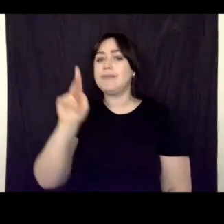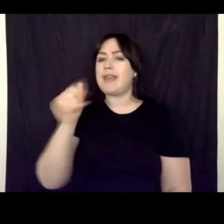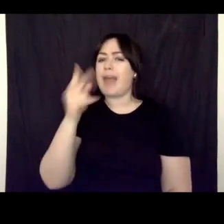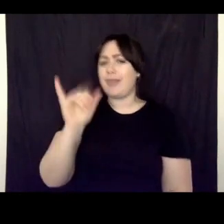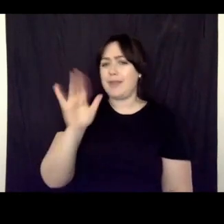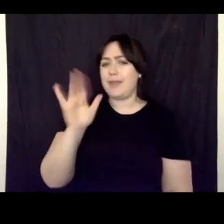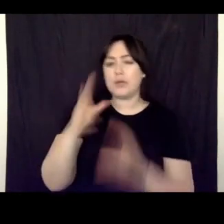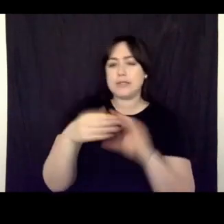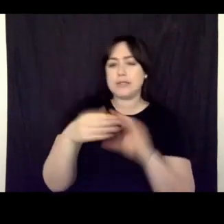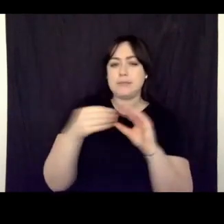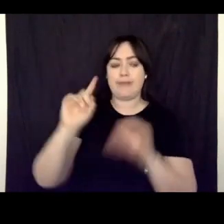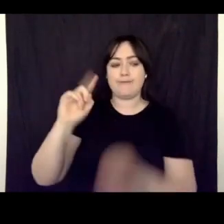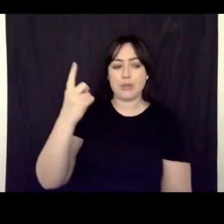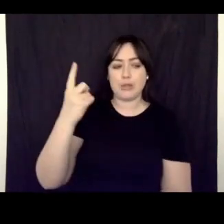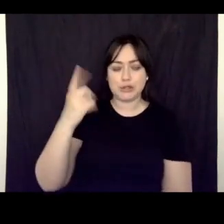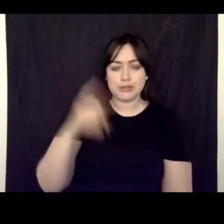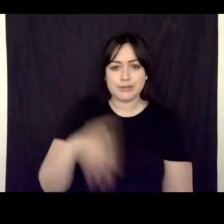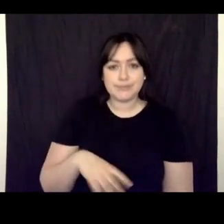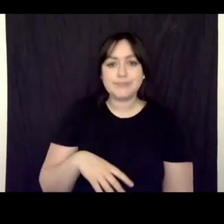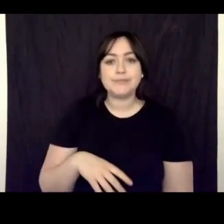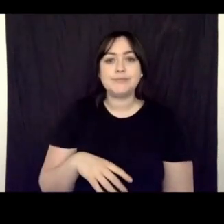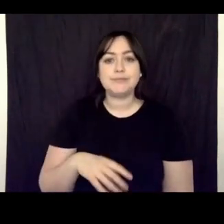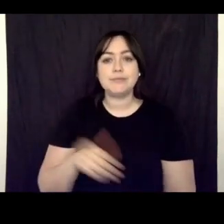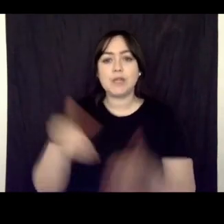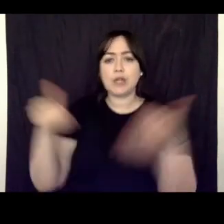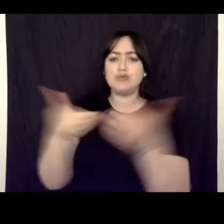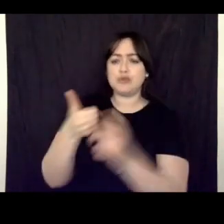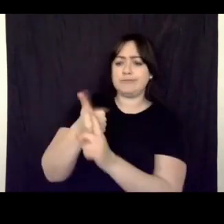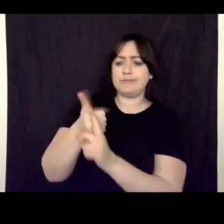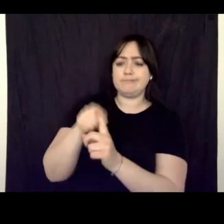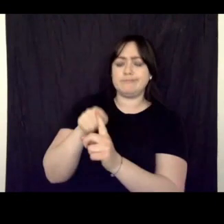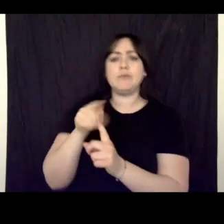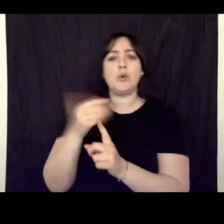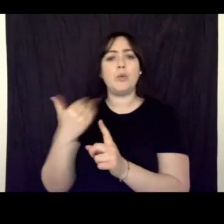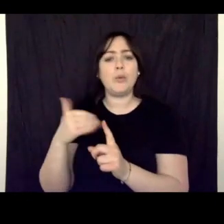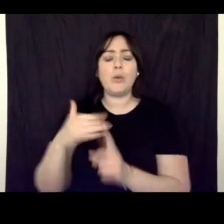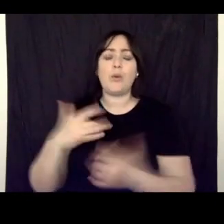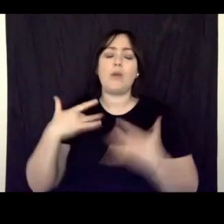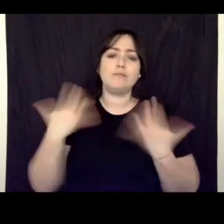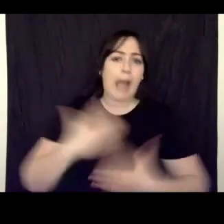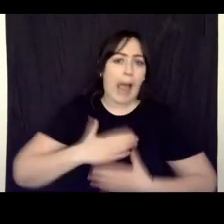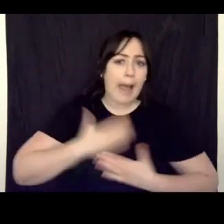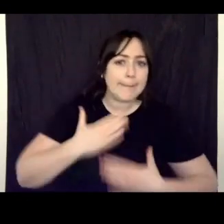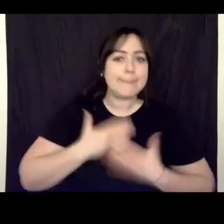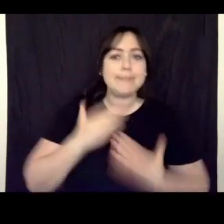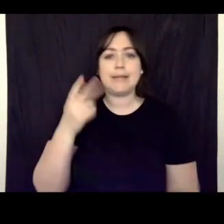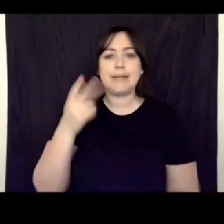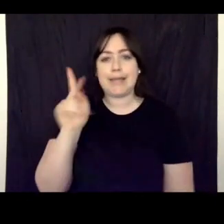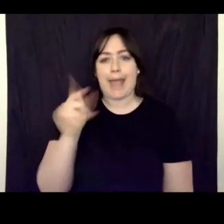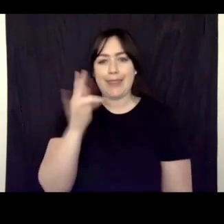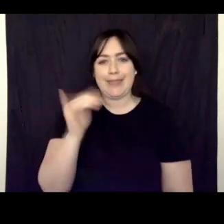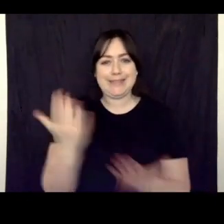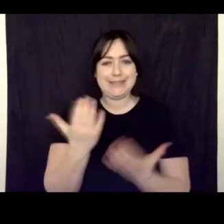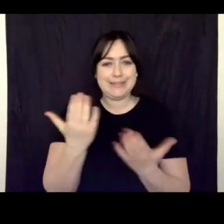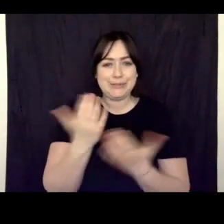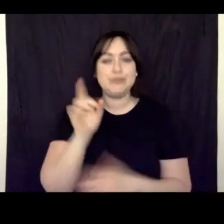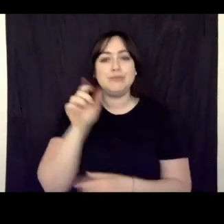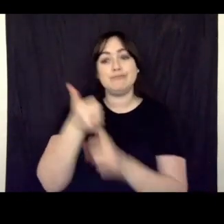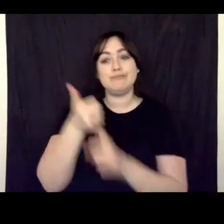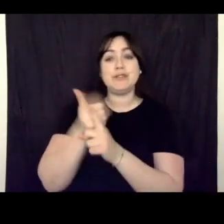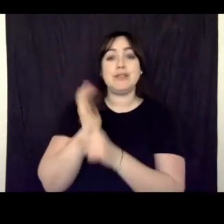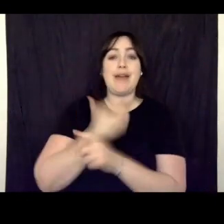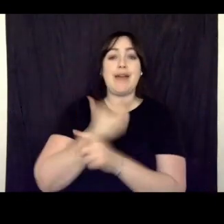going to speak for us first. As an introduction, we're just so happy that Kathy is here. She is our